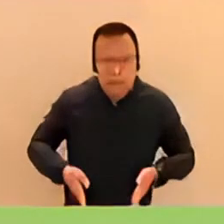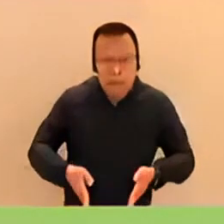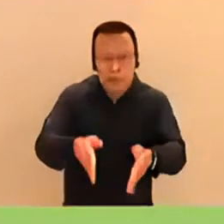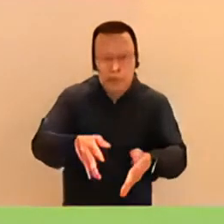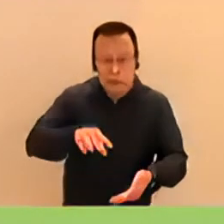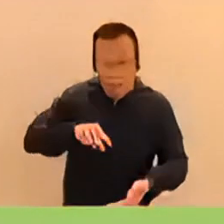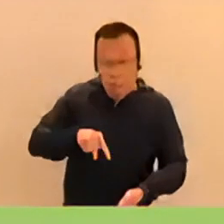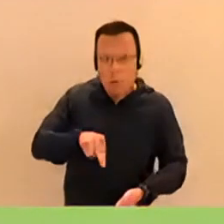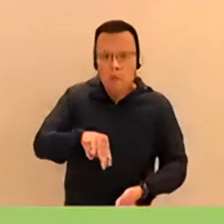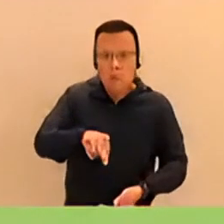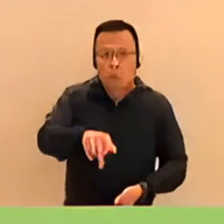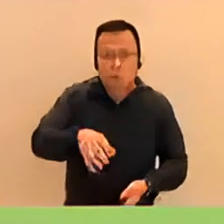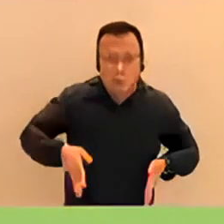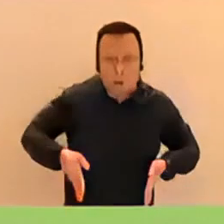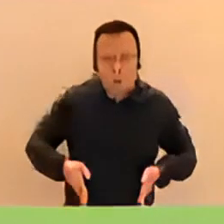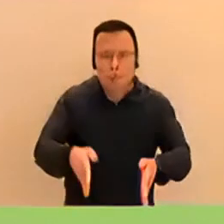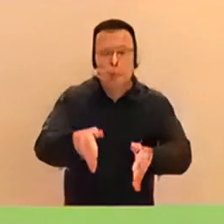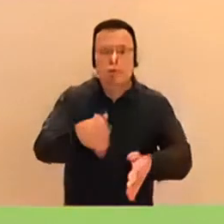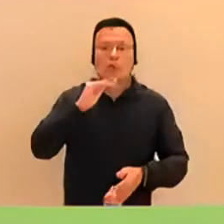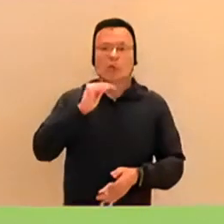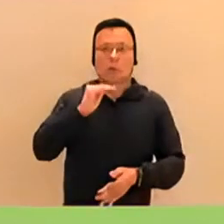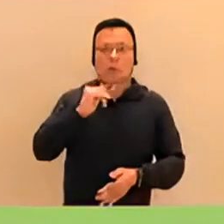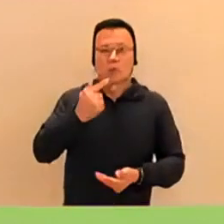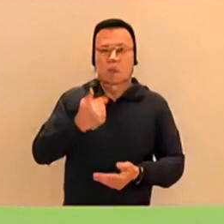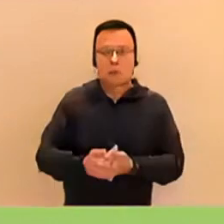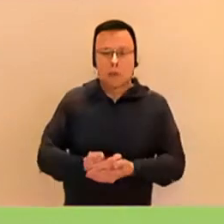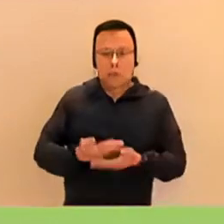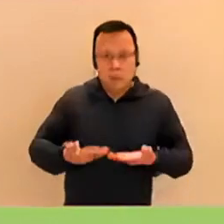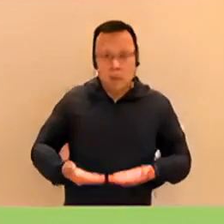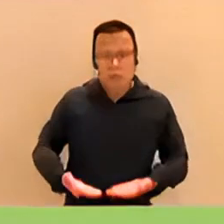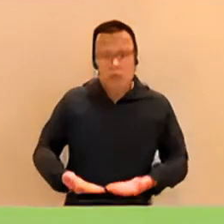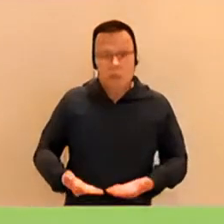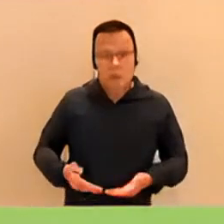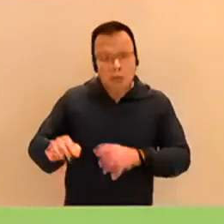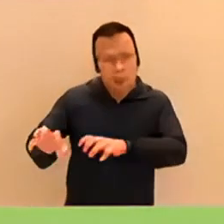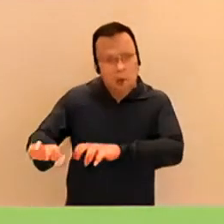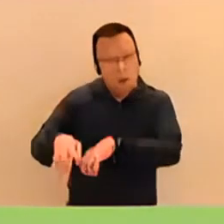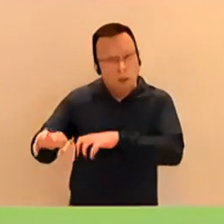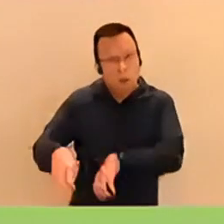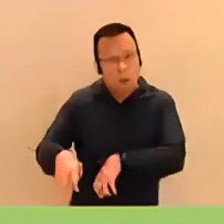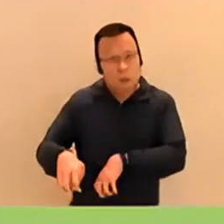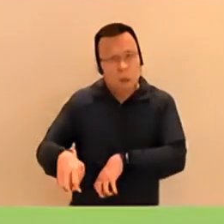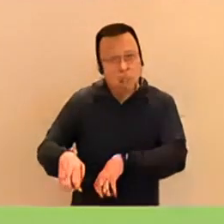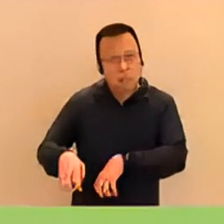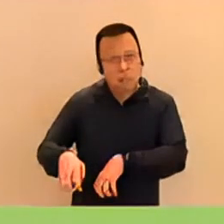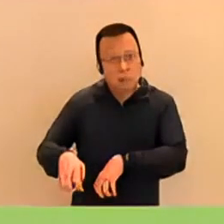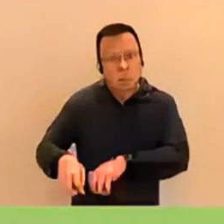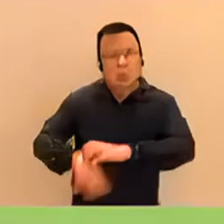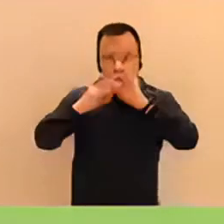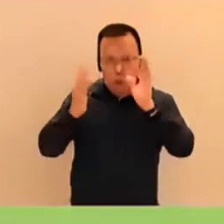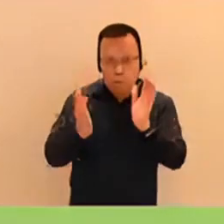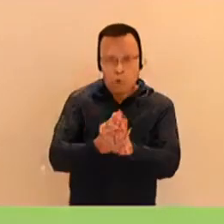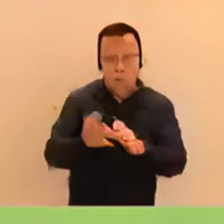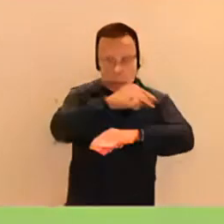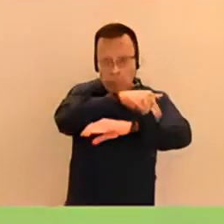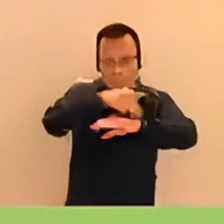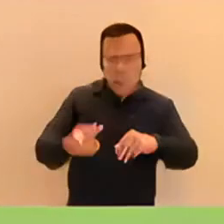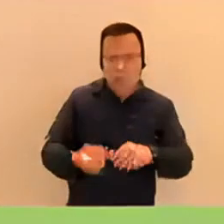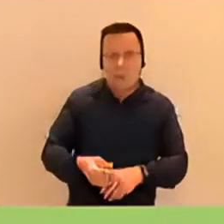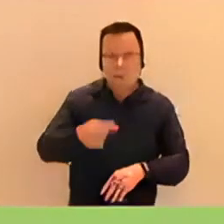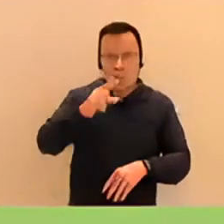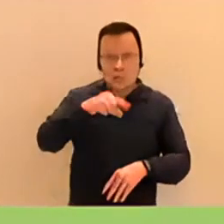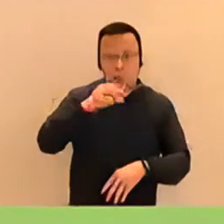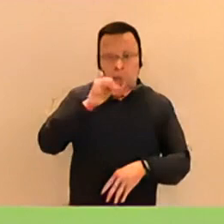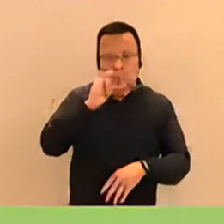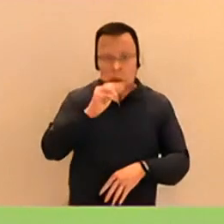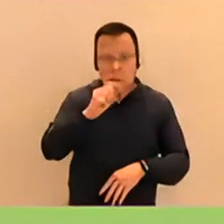connectivity between the existing rural villages and the comprehensively planned GIC facilities in the Shenqing teleport. Now,